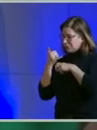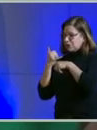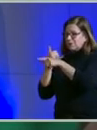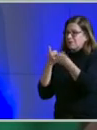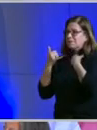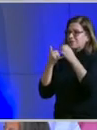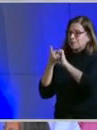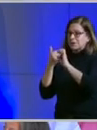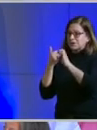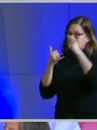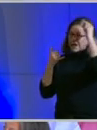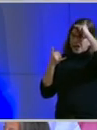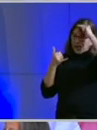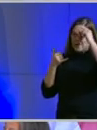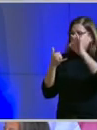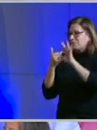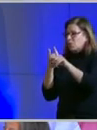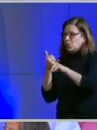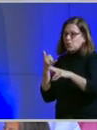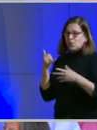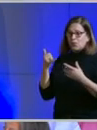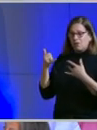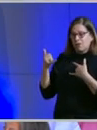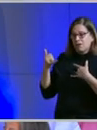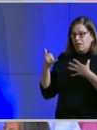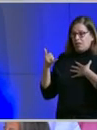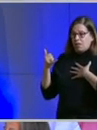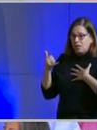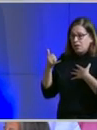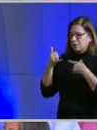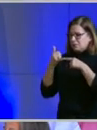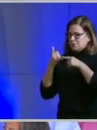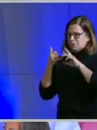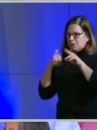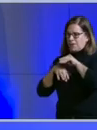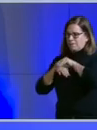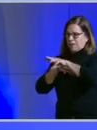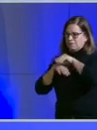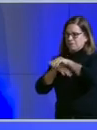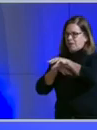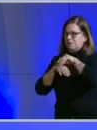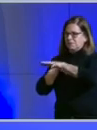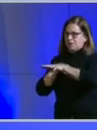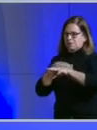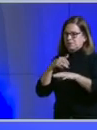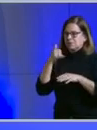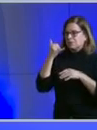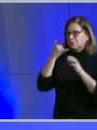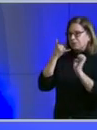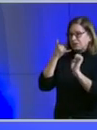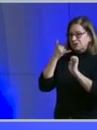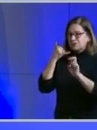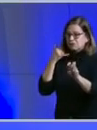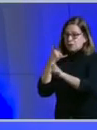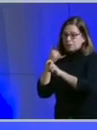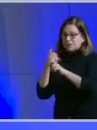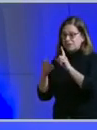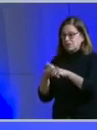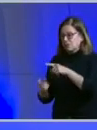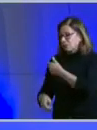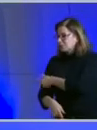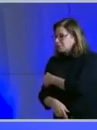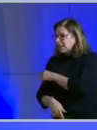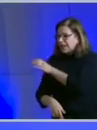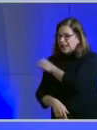them, if they're eligible, with non-emergency transportation to a neighborhood clinic. Now, we've been at this for about 9 months, and we've looked at the